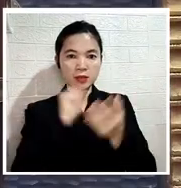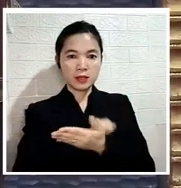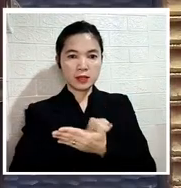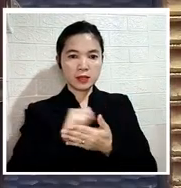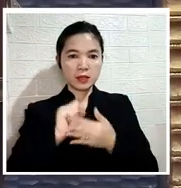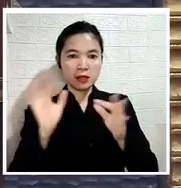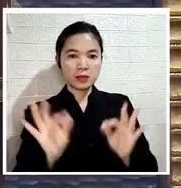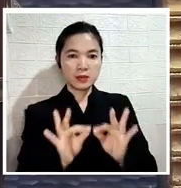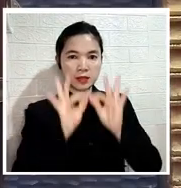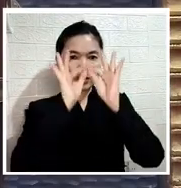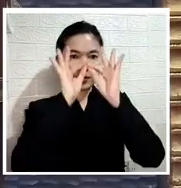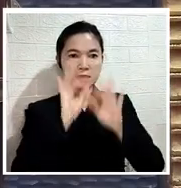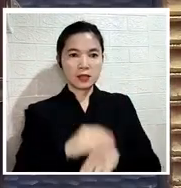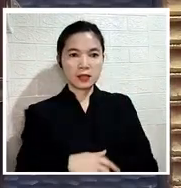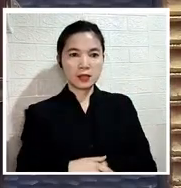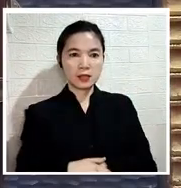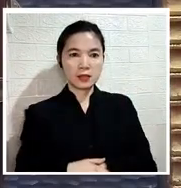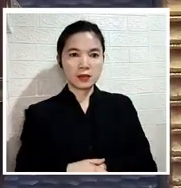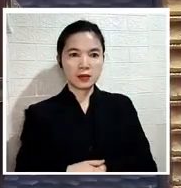mysteries.